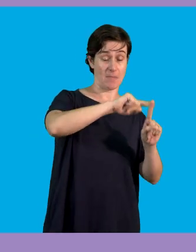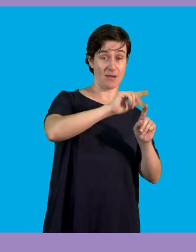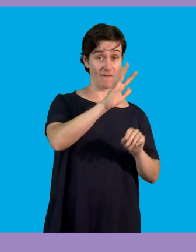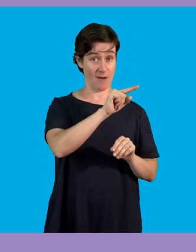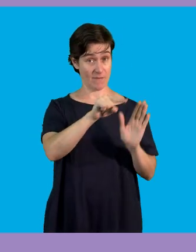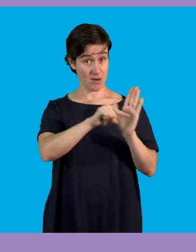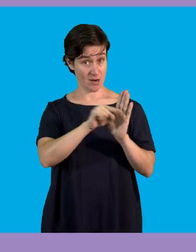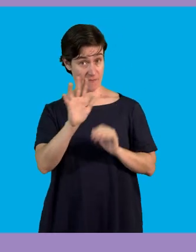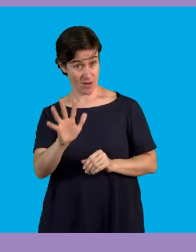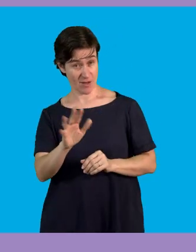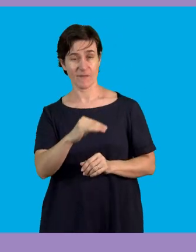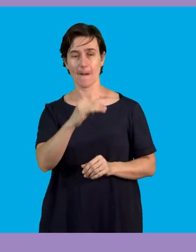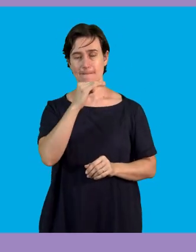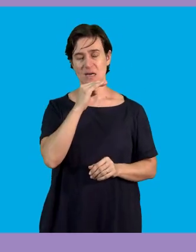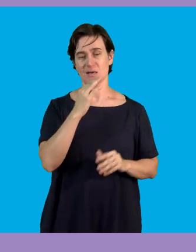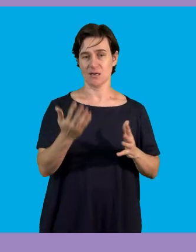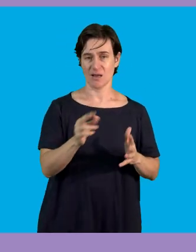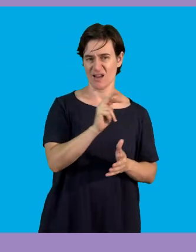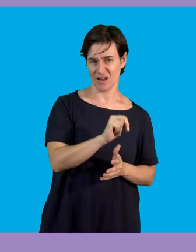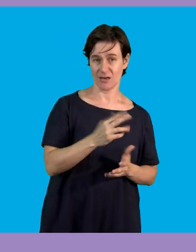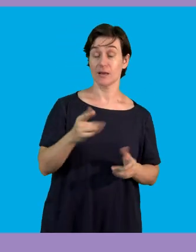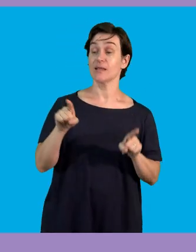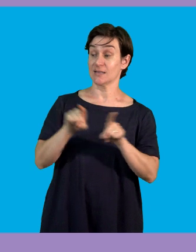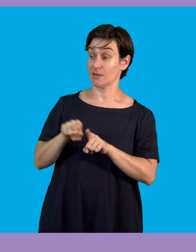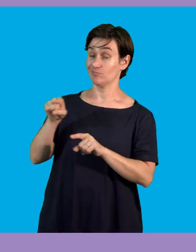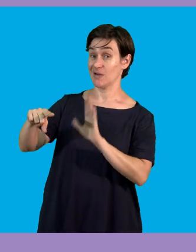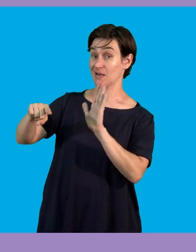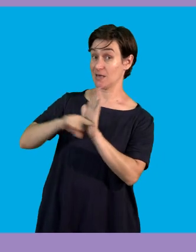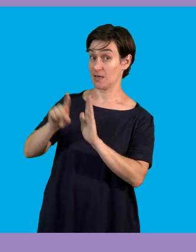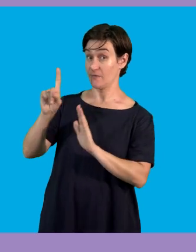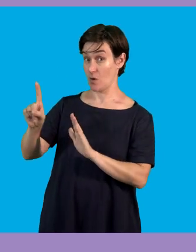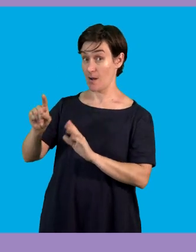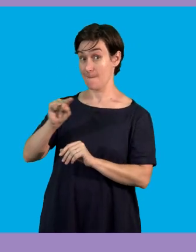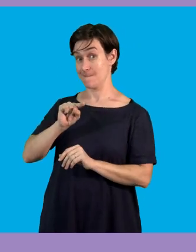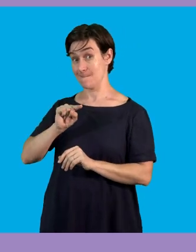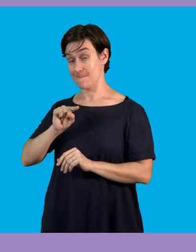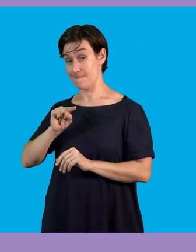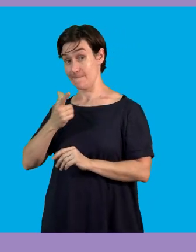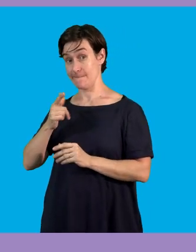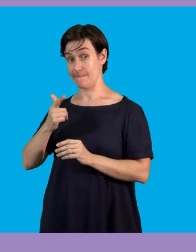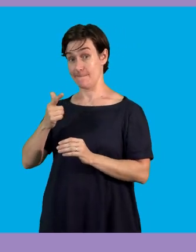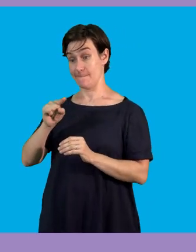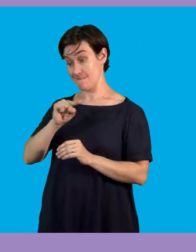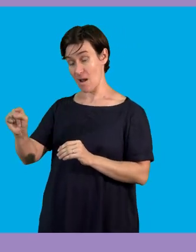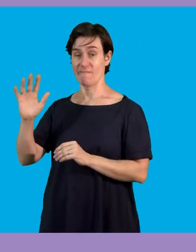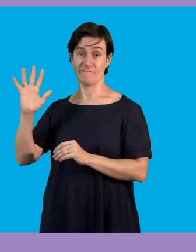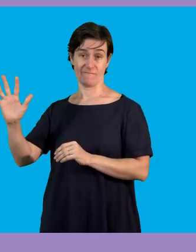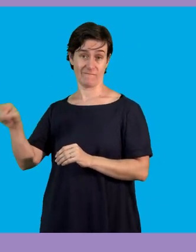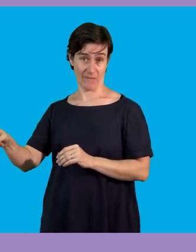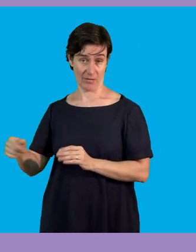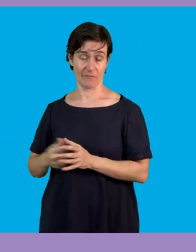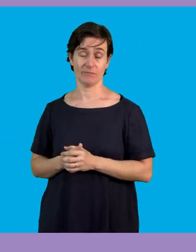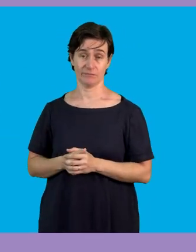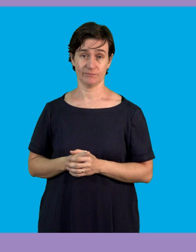n plus 5 and negative 5. And then negative 1. And we add